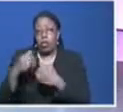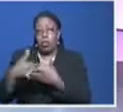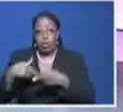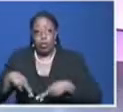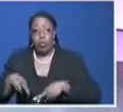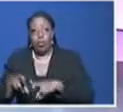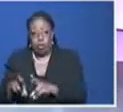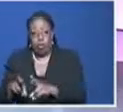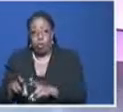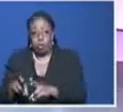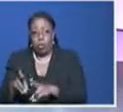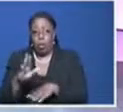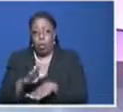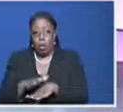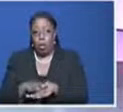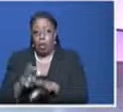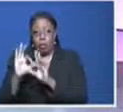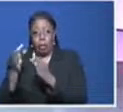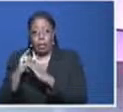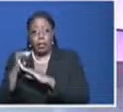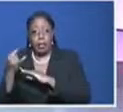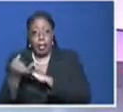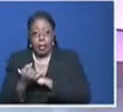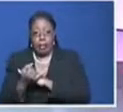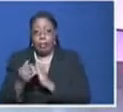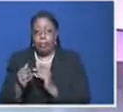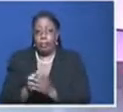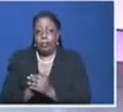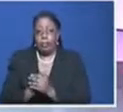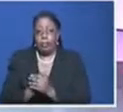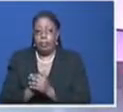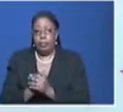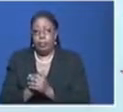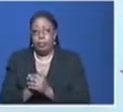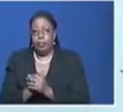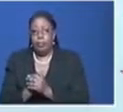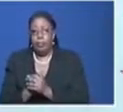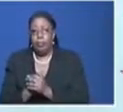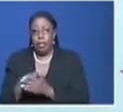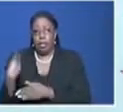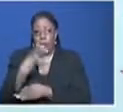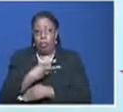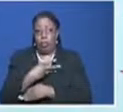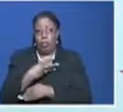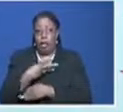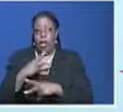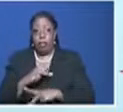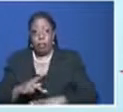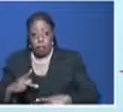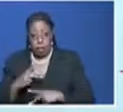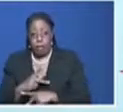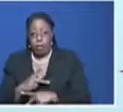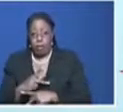and corridors on a bustling family island. Desmond Saunders tells us more. We are very pleased with the deal that we have with